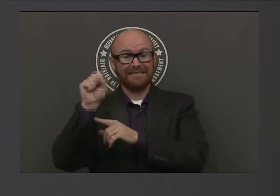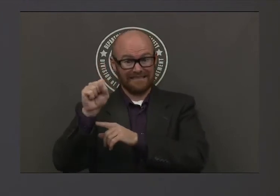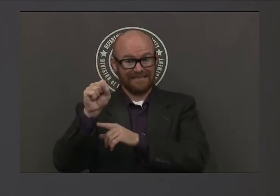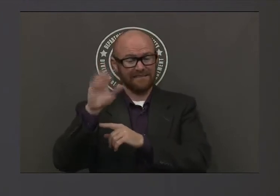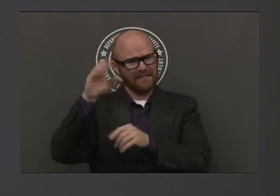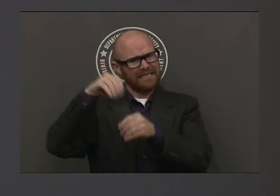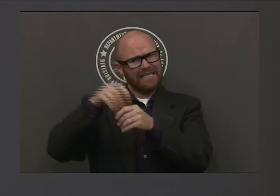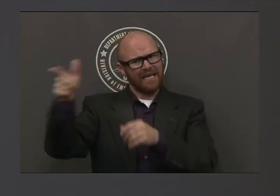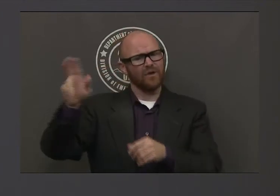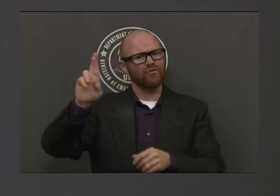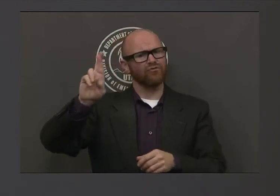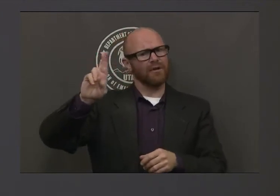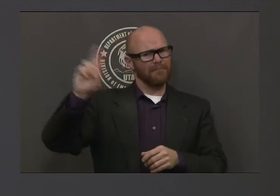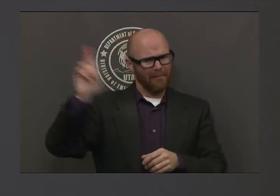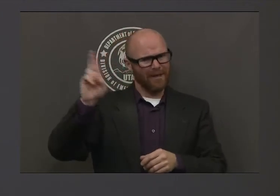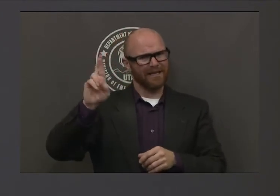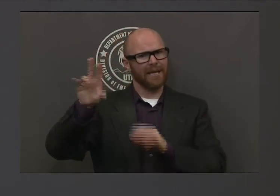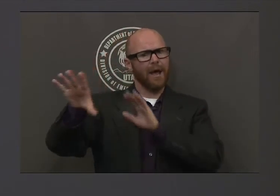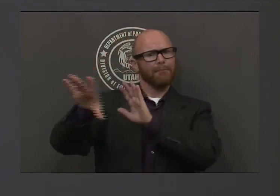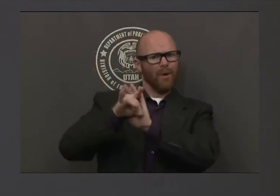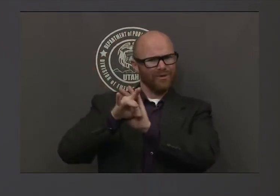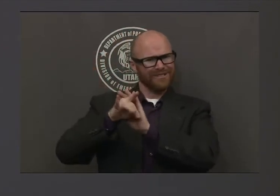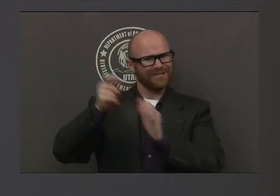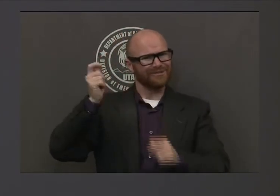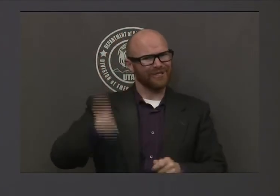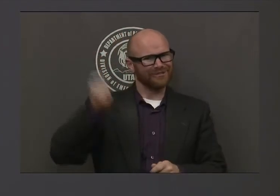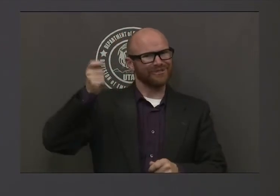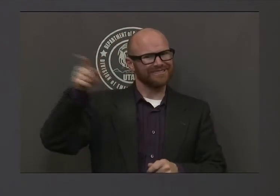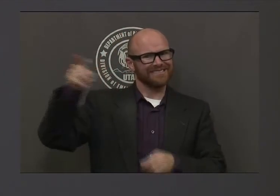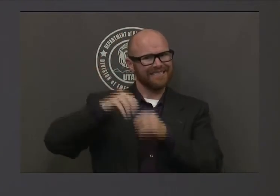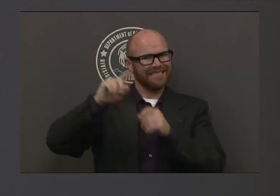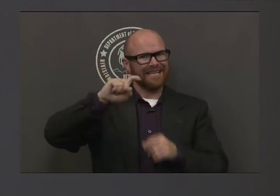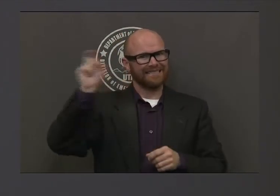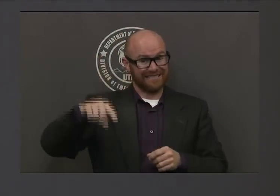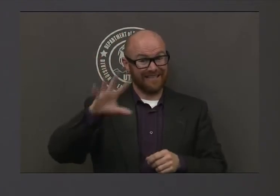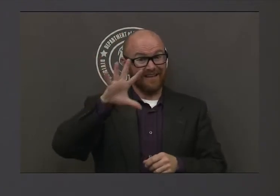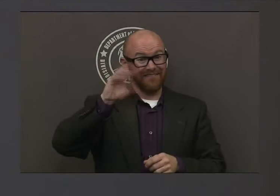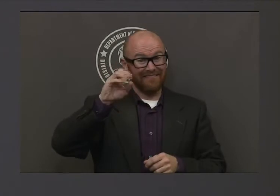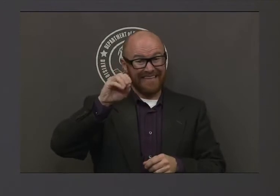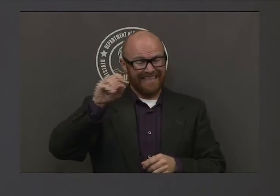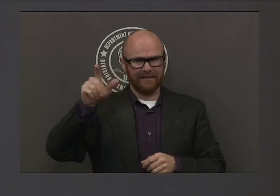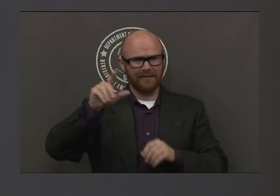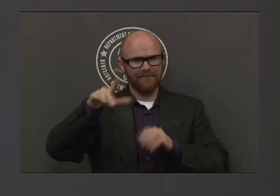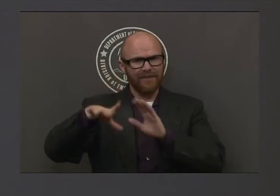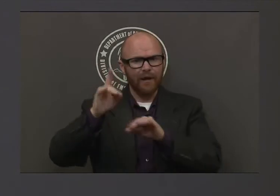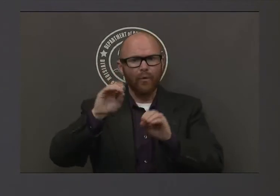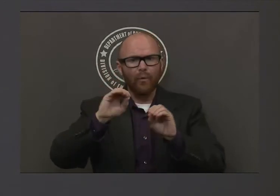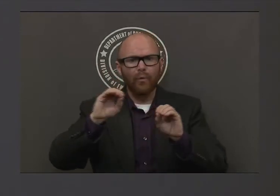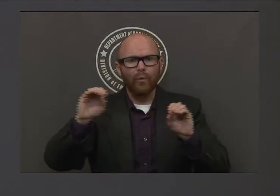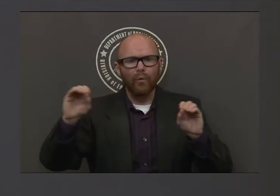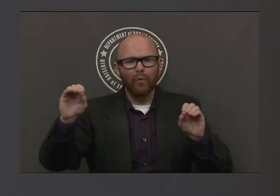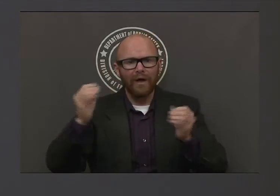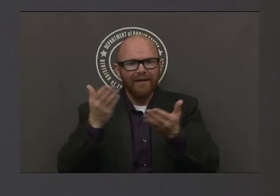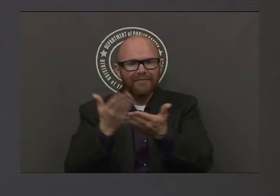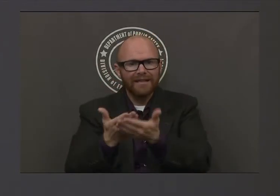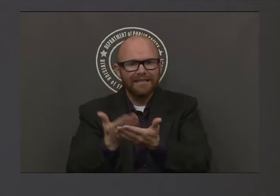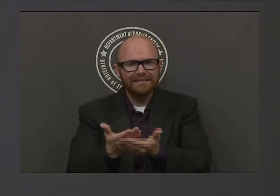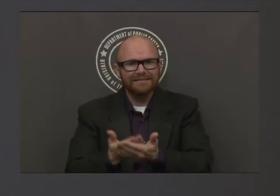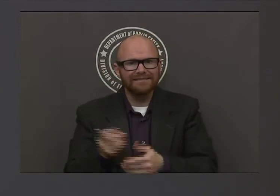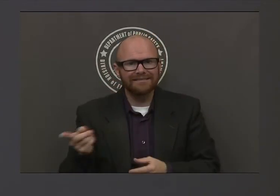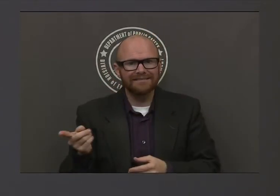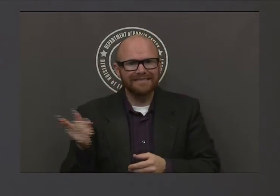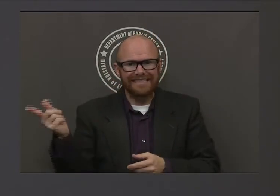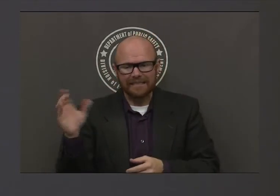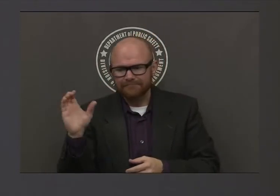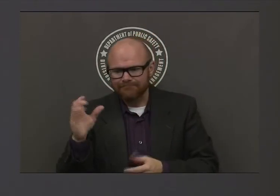Republican appointed judges, there's yet to be any evidence that shows that there is something out